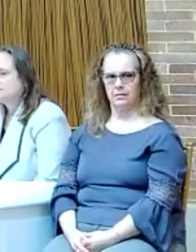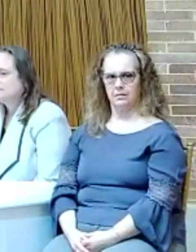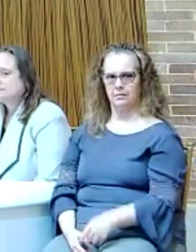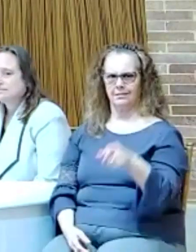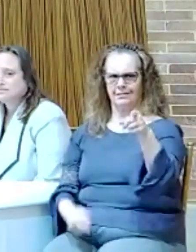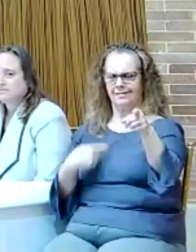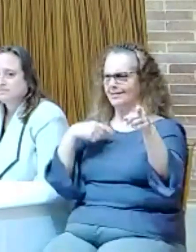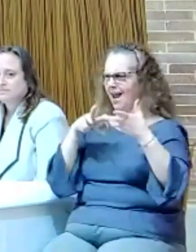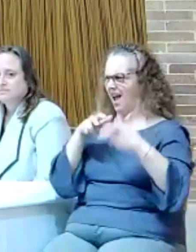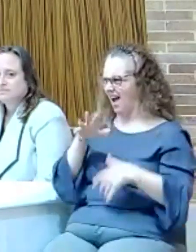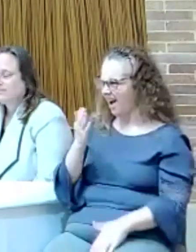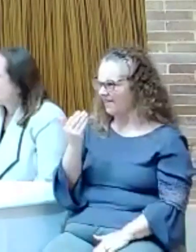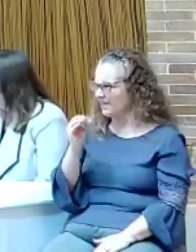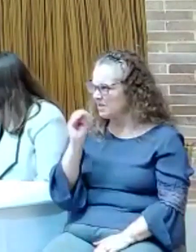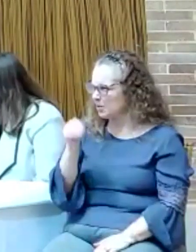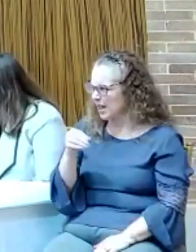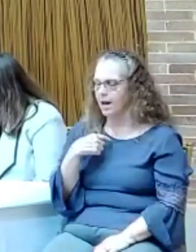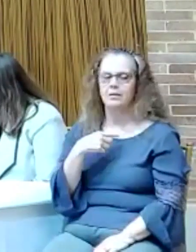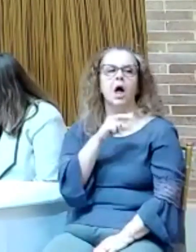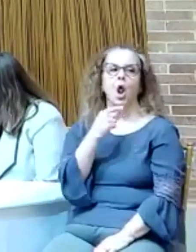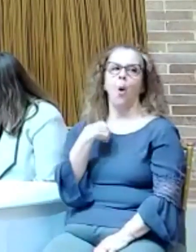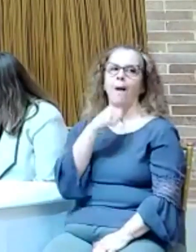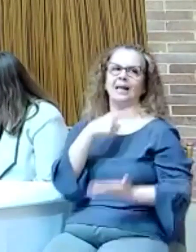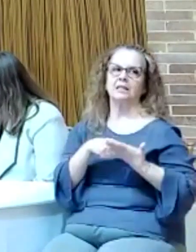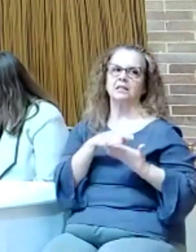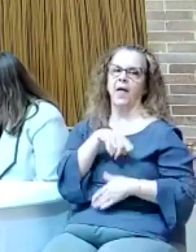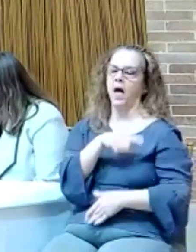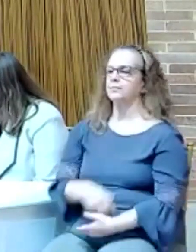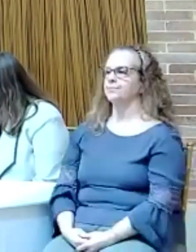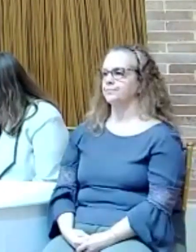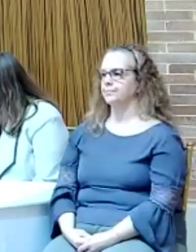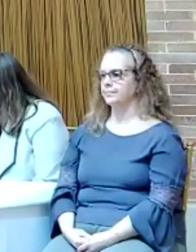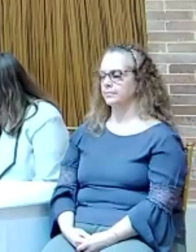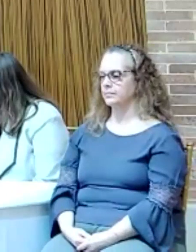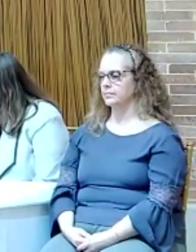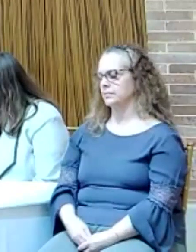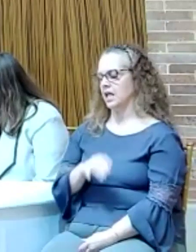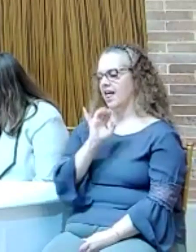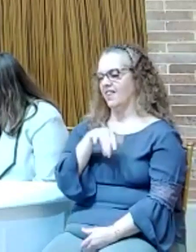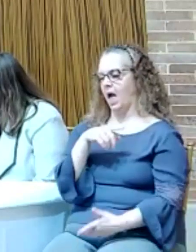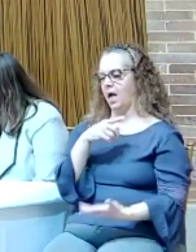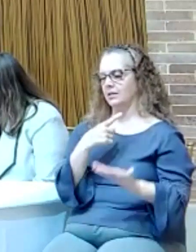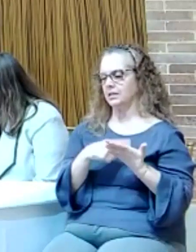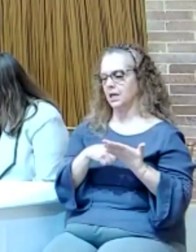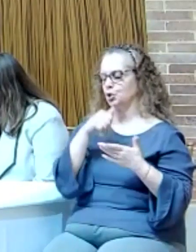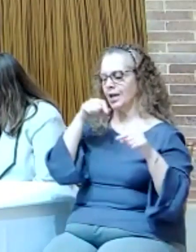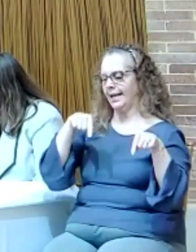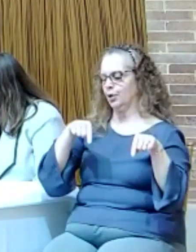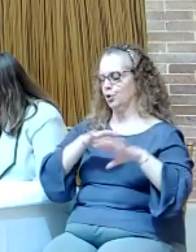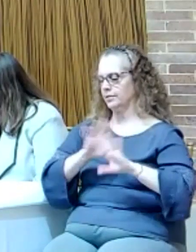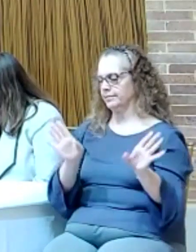fee we're not going to have that conversation okay okay that that conversation is not here